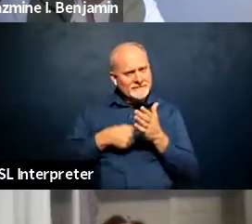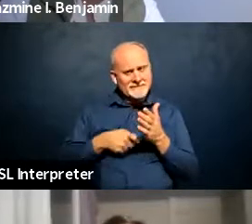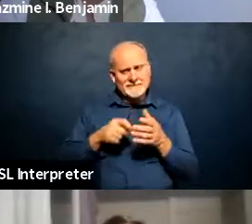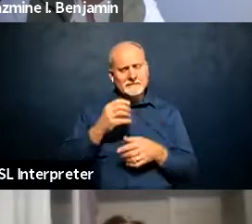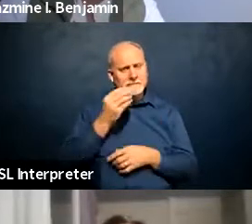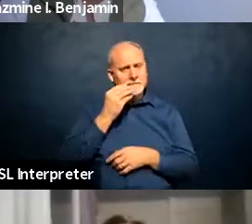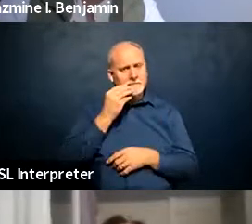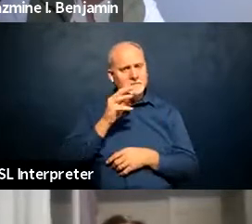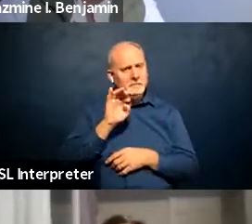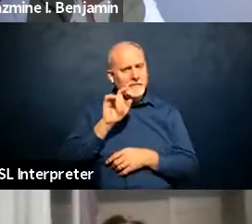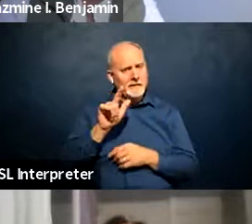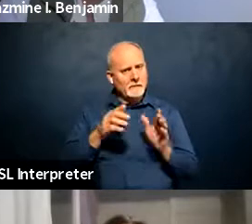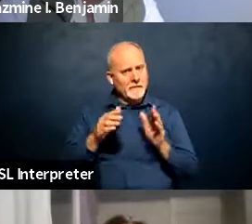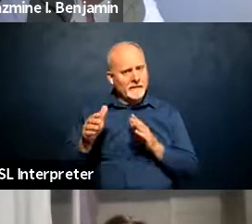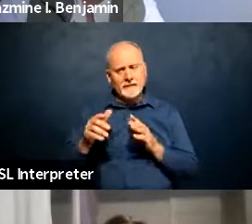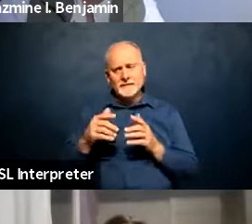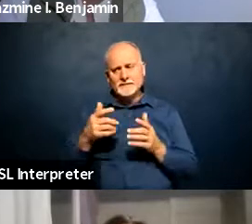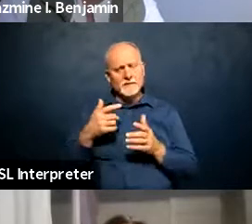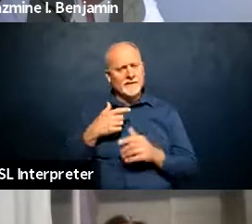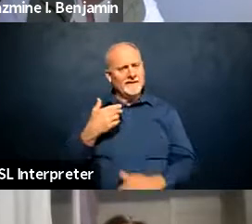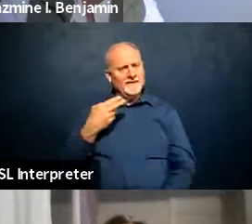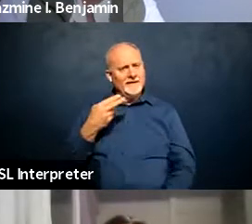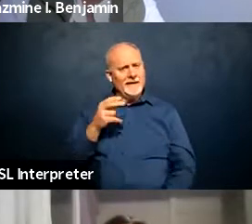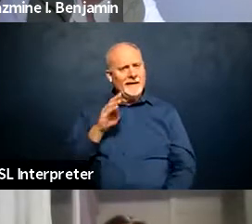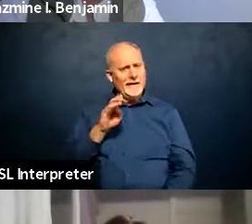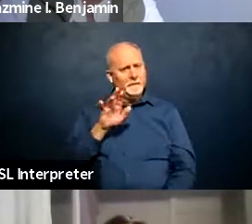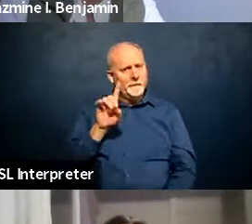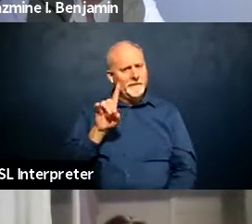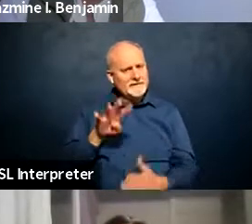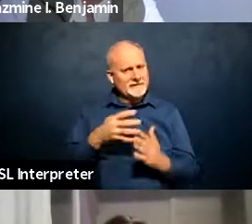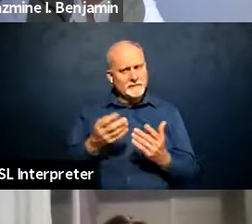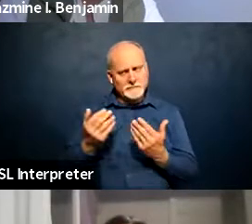plans, considering that we kind of have hybrid and remote schedules. So, Mark.